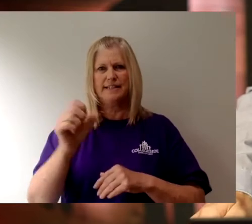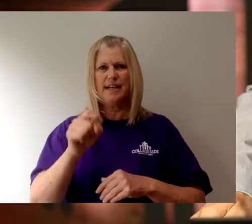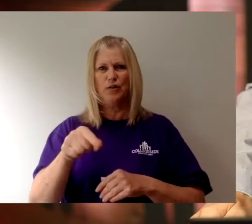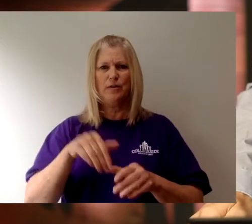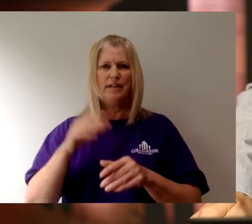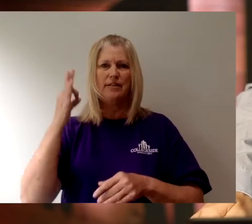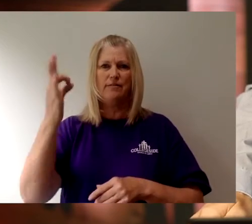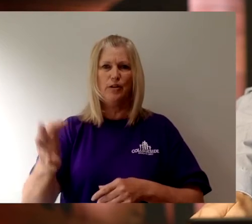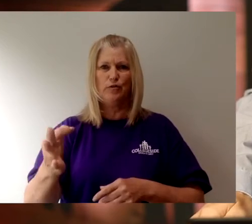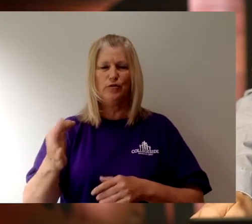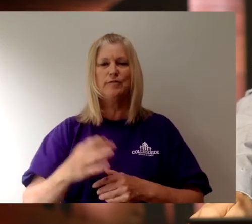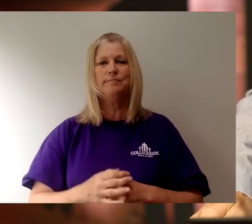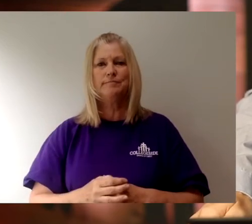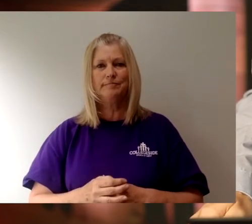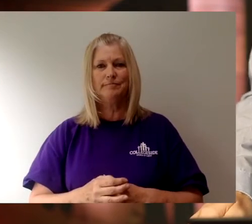That's not how God sees.